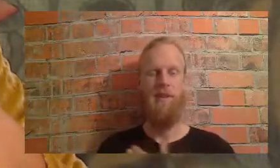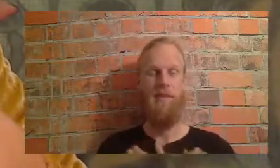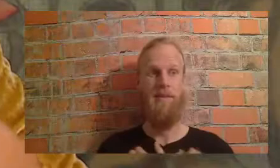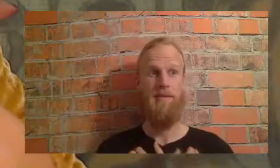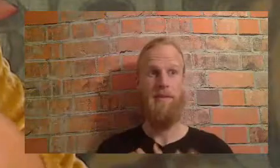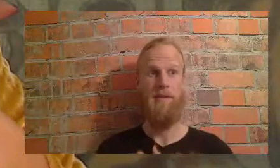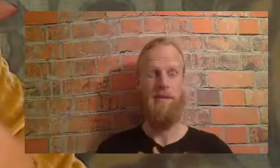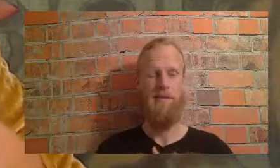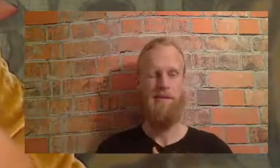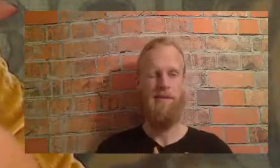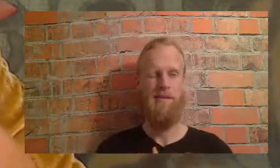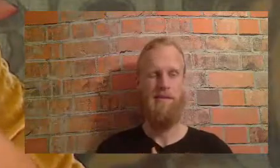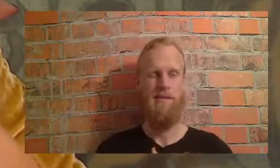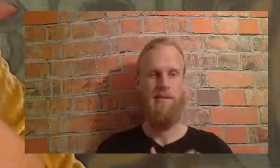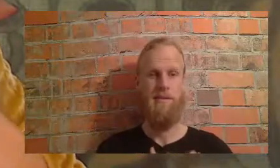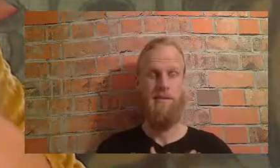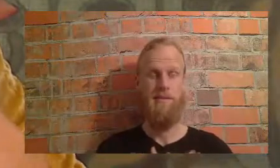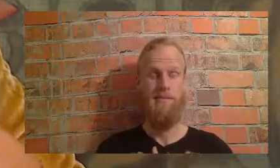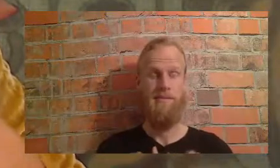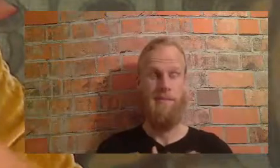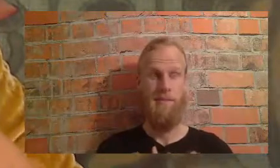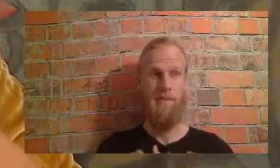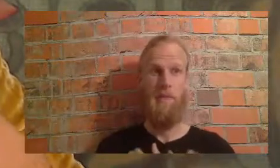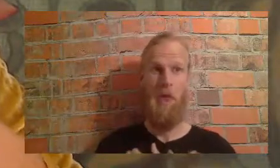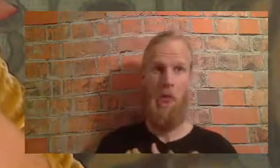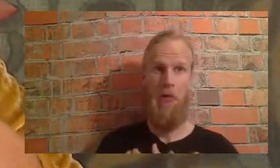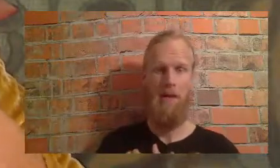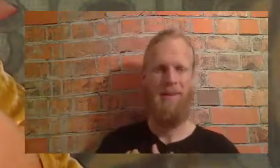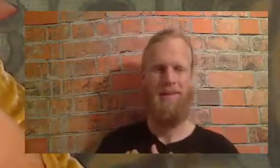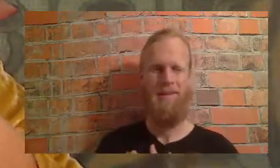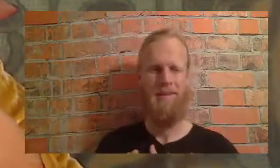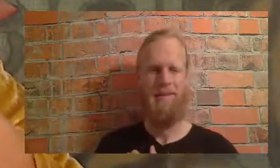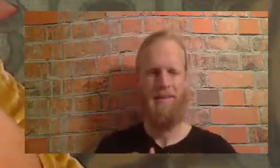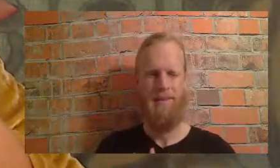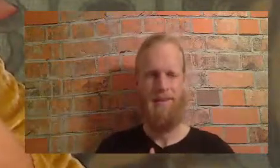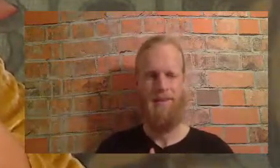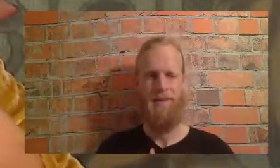I'm open to loving and expressing myself.